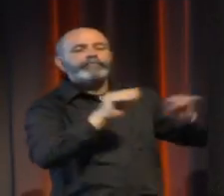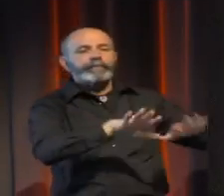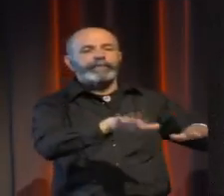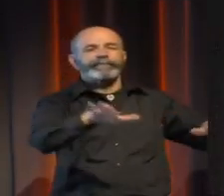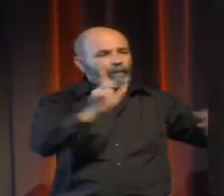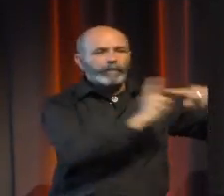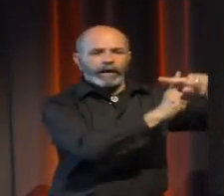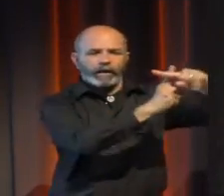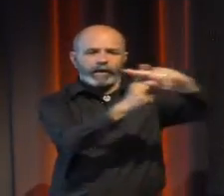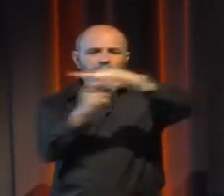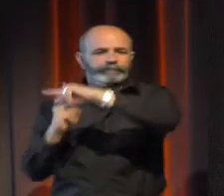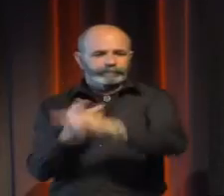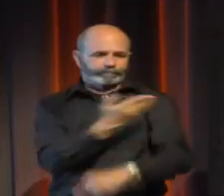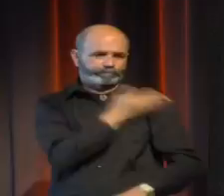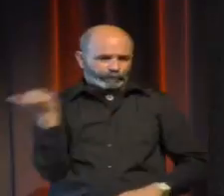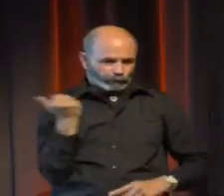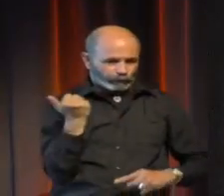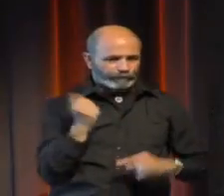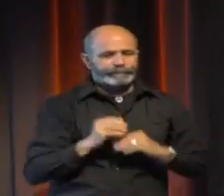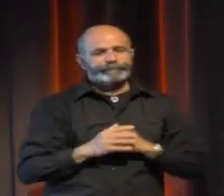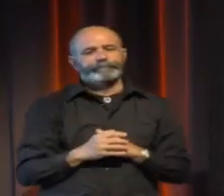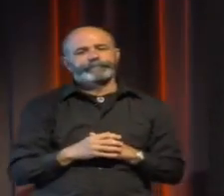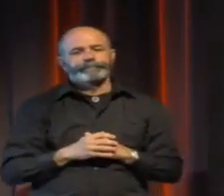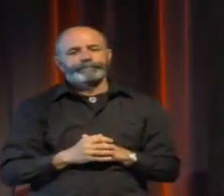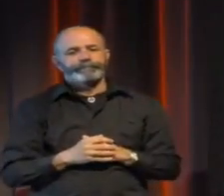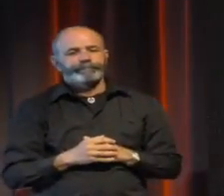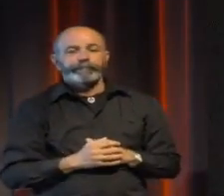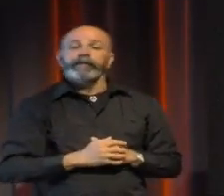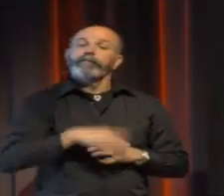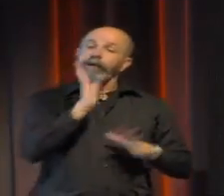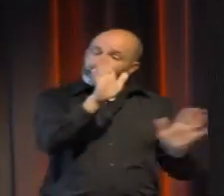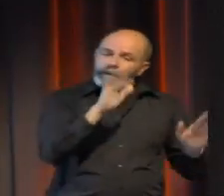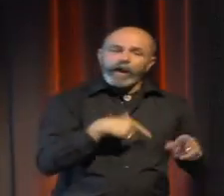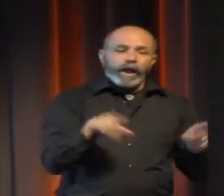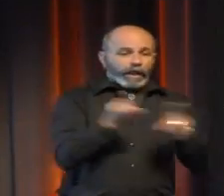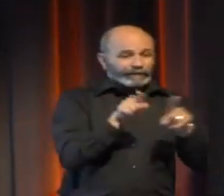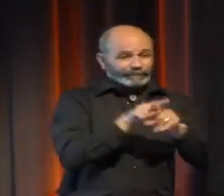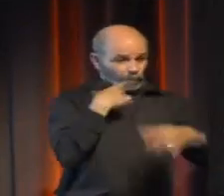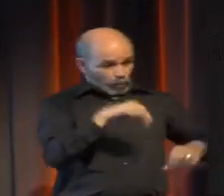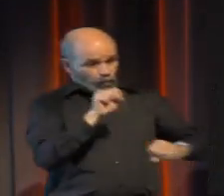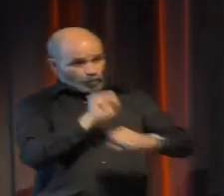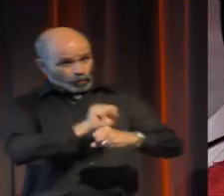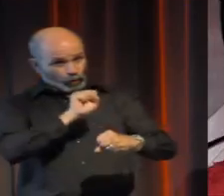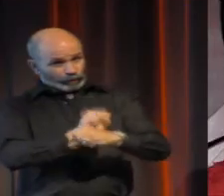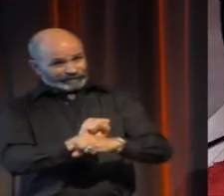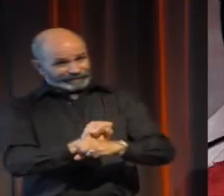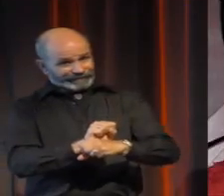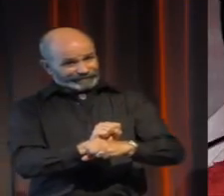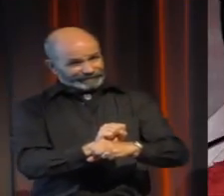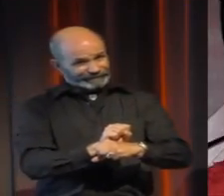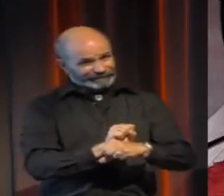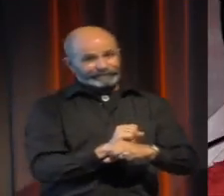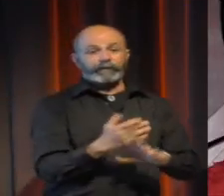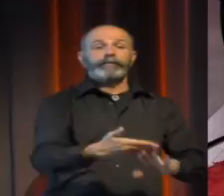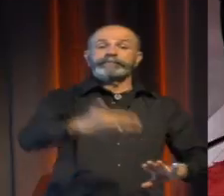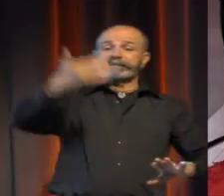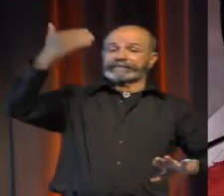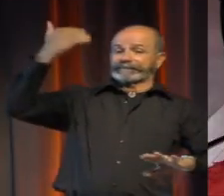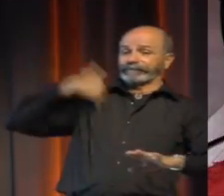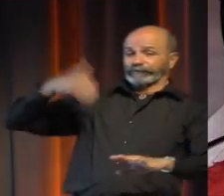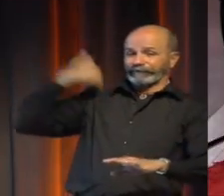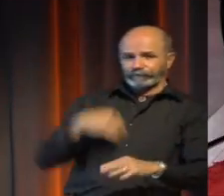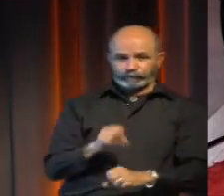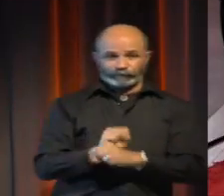Also, when you look at occupations, in the past, things were so much more limited. It wasn't like